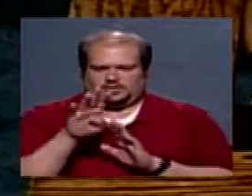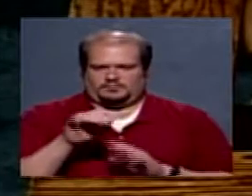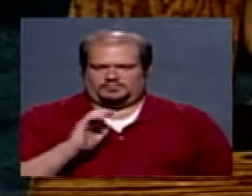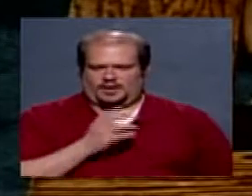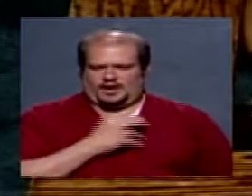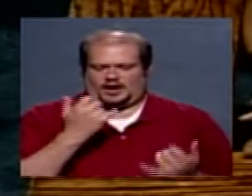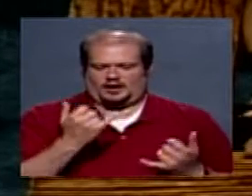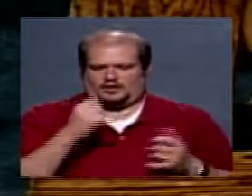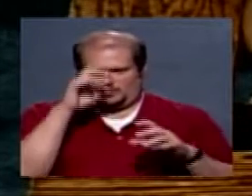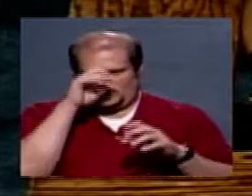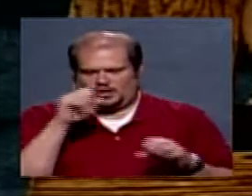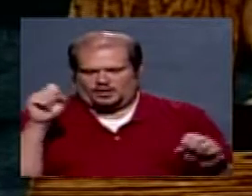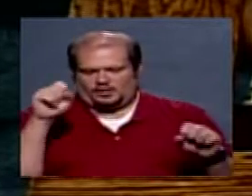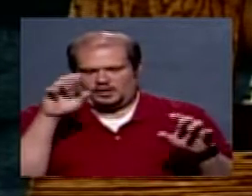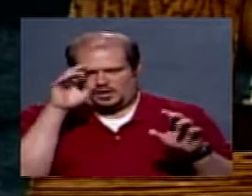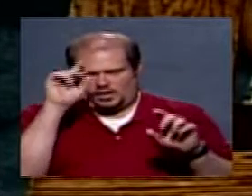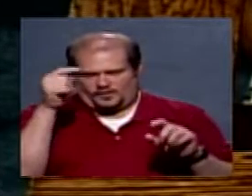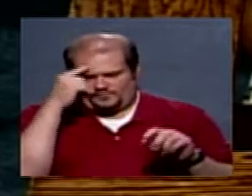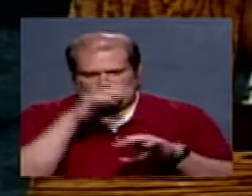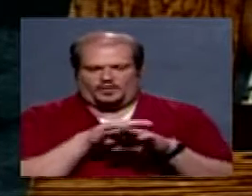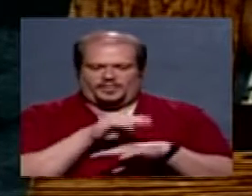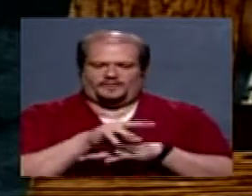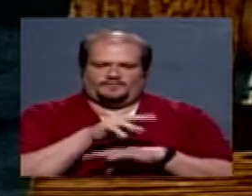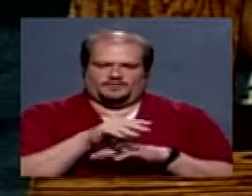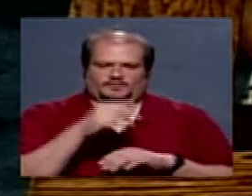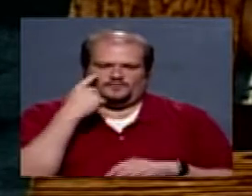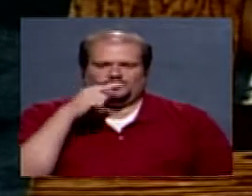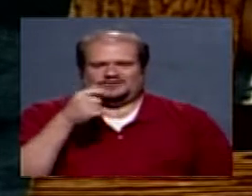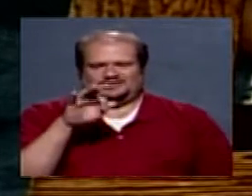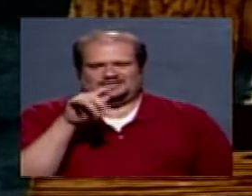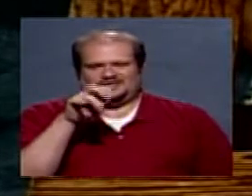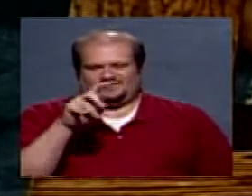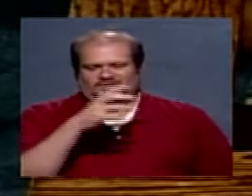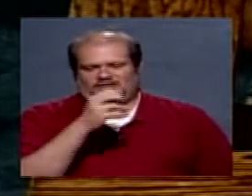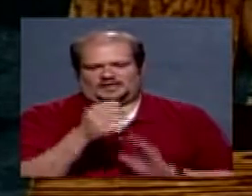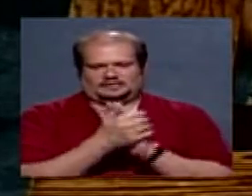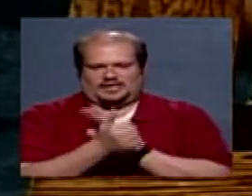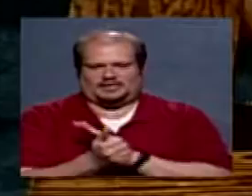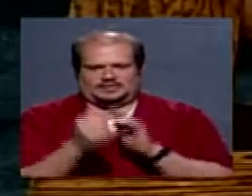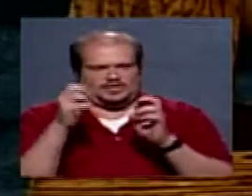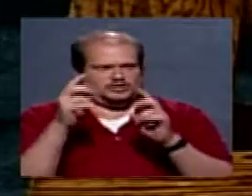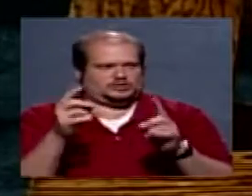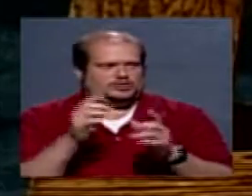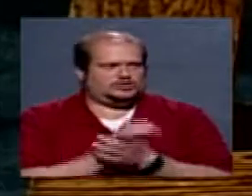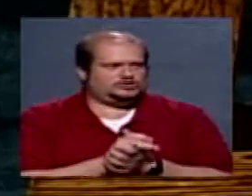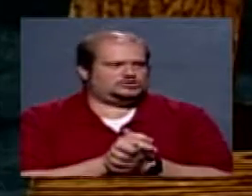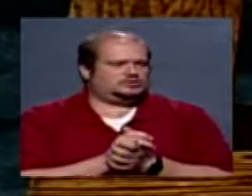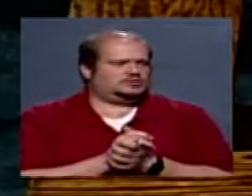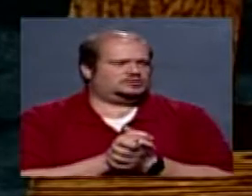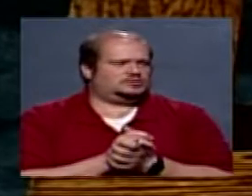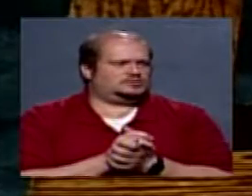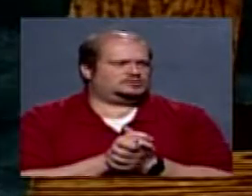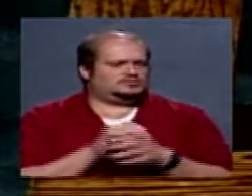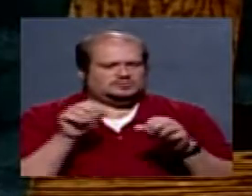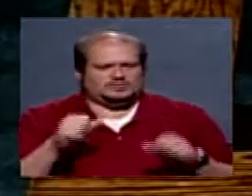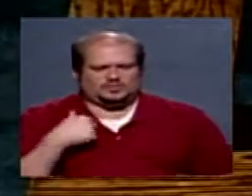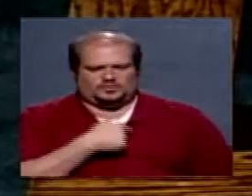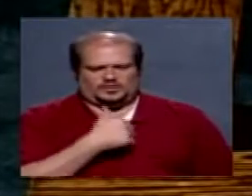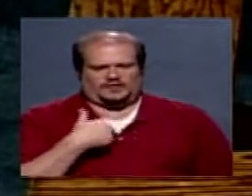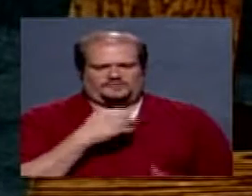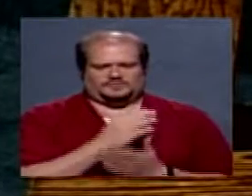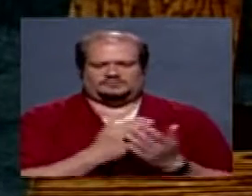our current governor on that advisory committee for gifted and talented education. So, can we have some